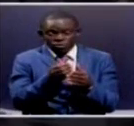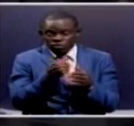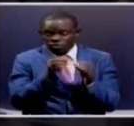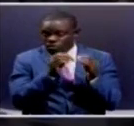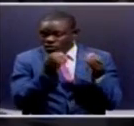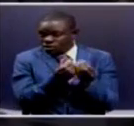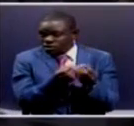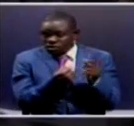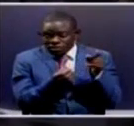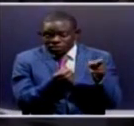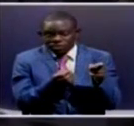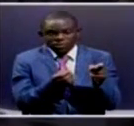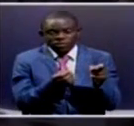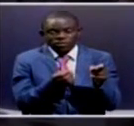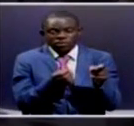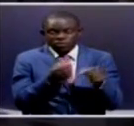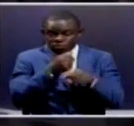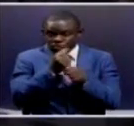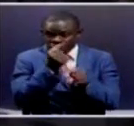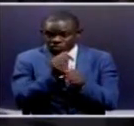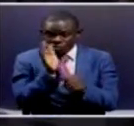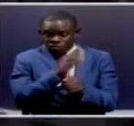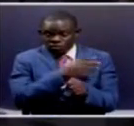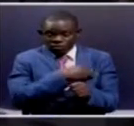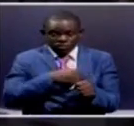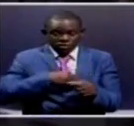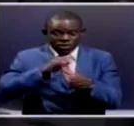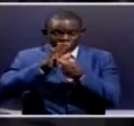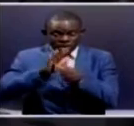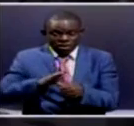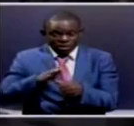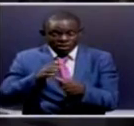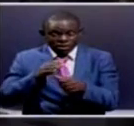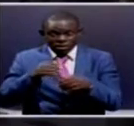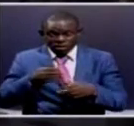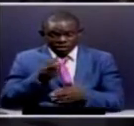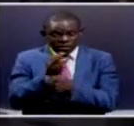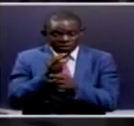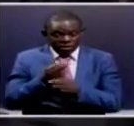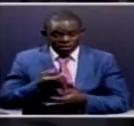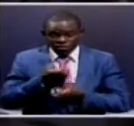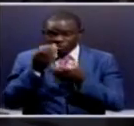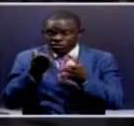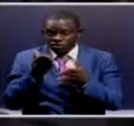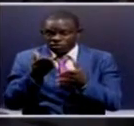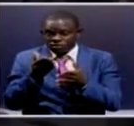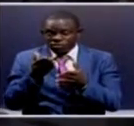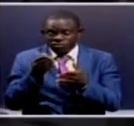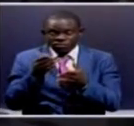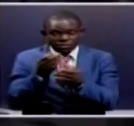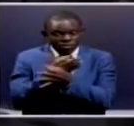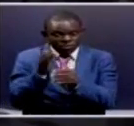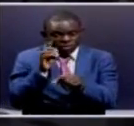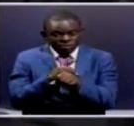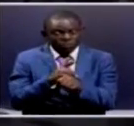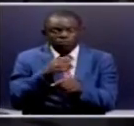your right to freedom of expression is guaranteed by the Constitution. So any rule which defies